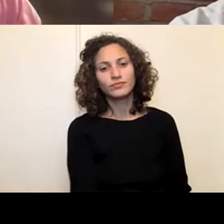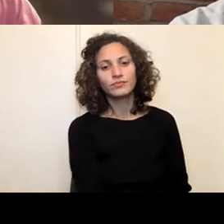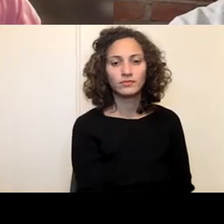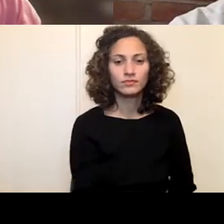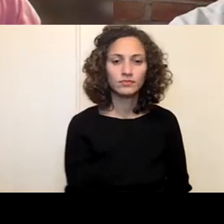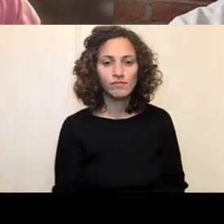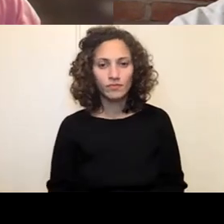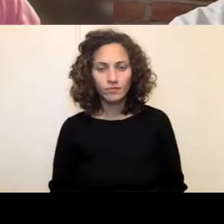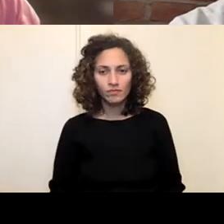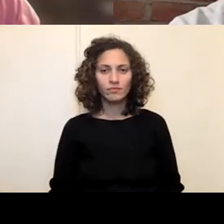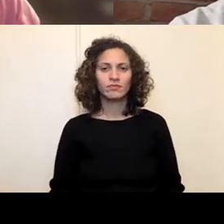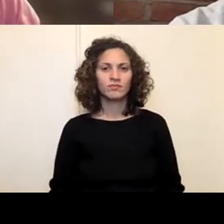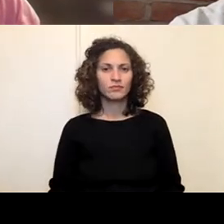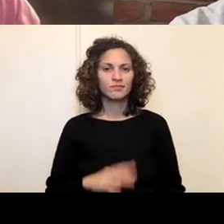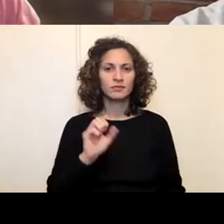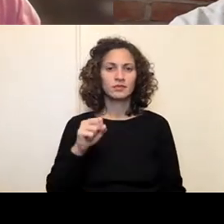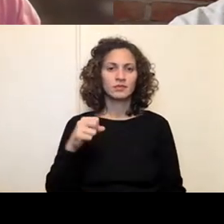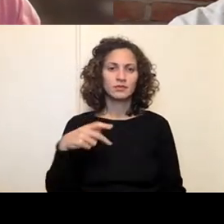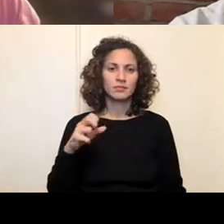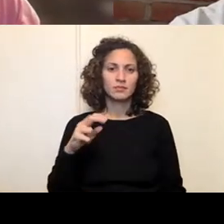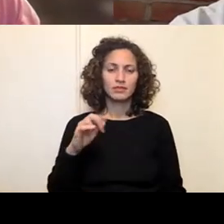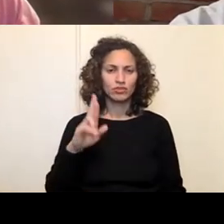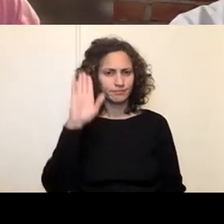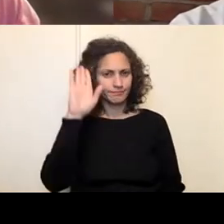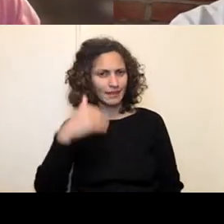If I have just a thought, Whitney, if that's okay. Yeah. This is